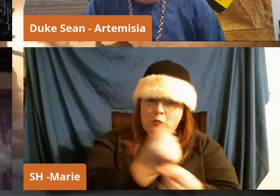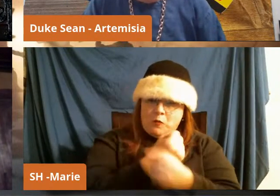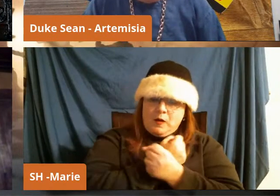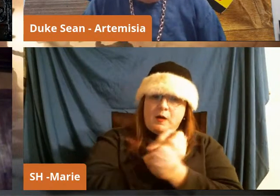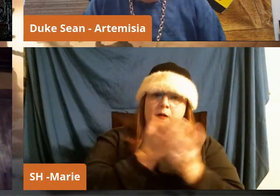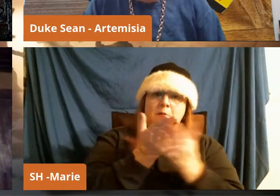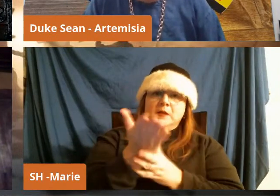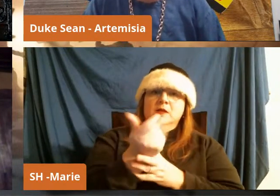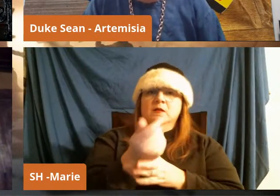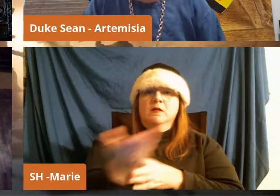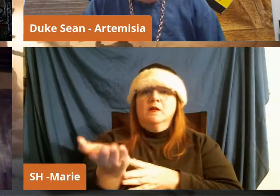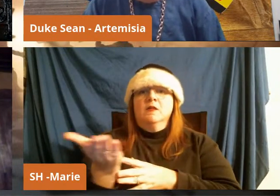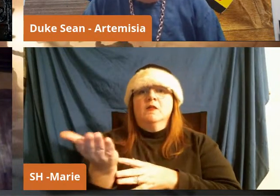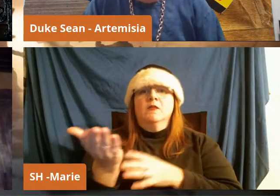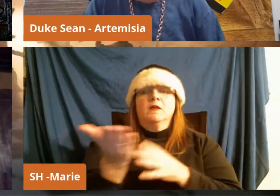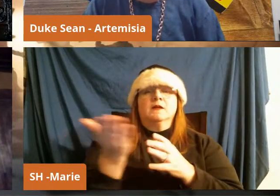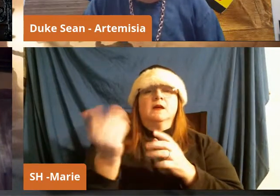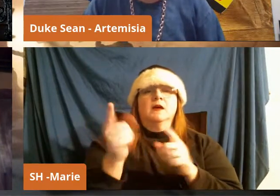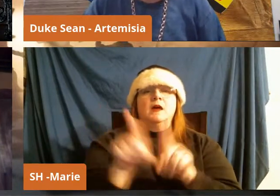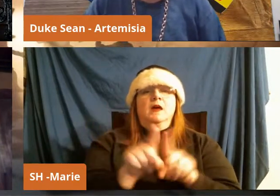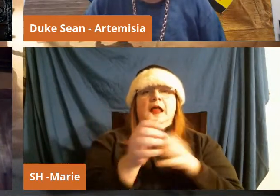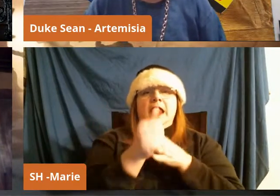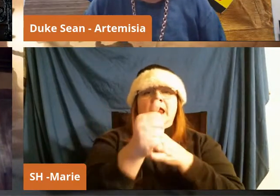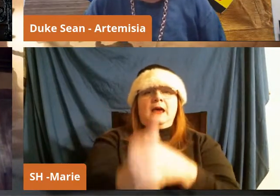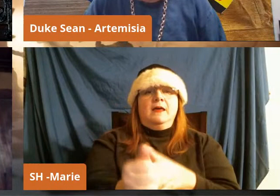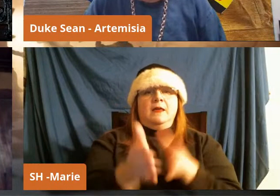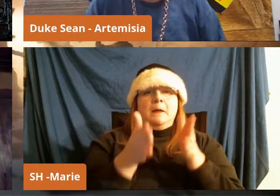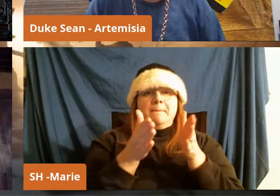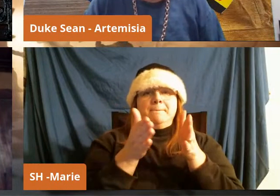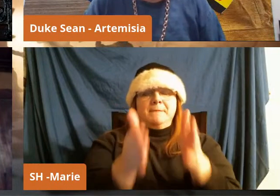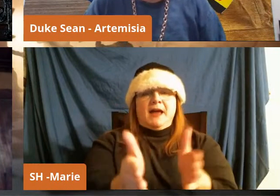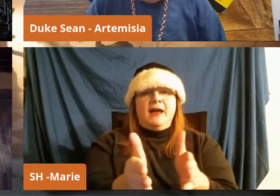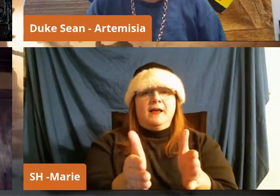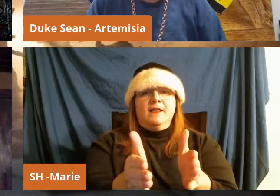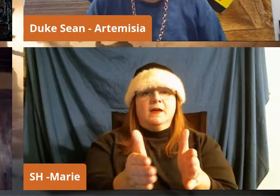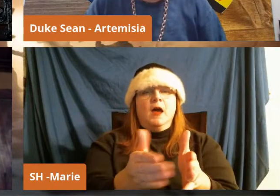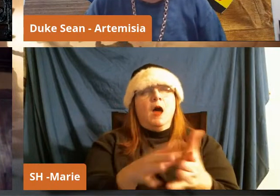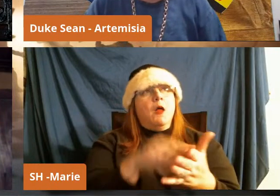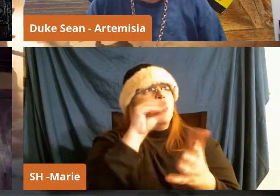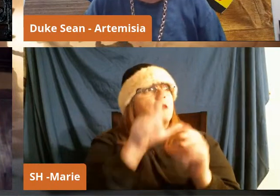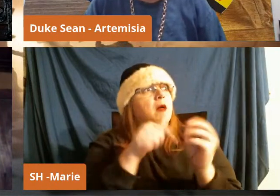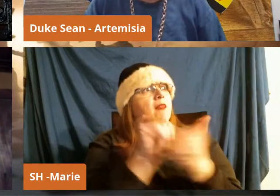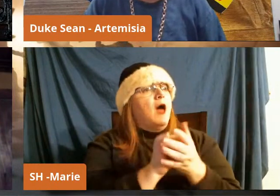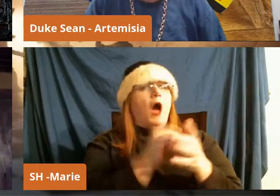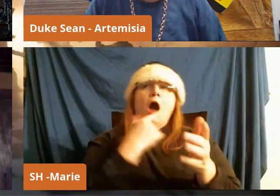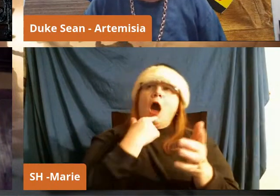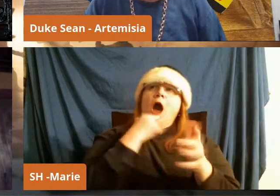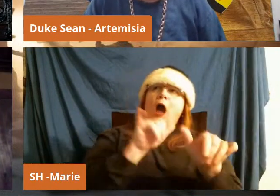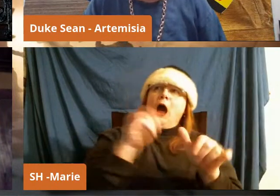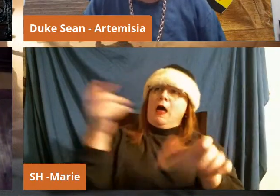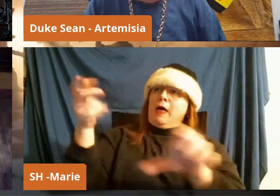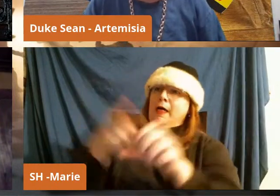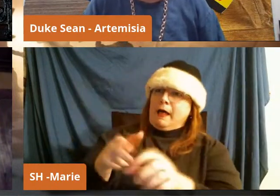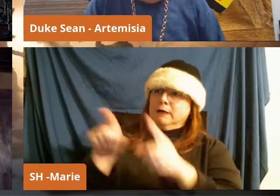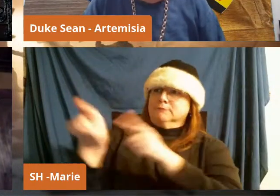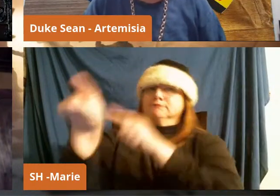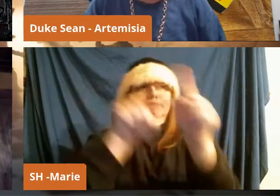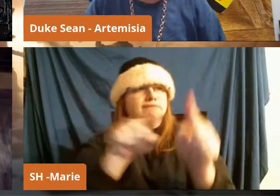through into other things, and it'll also lead down a path. I want to learn about this. So that leads me into this. That leads me into